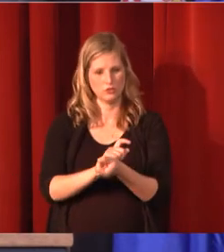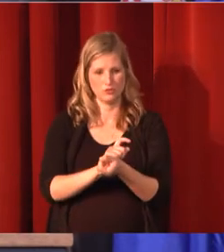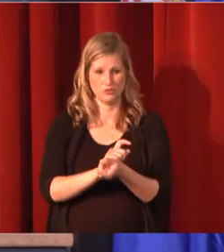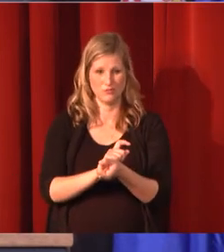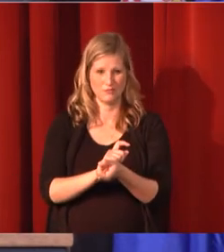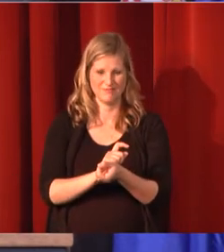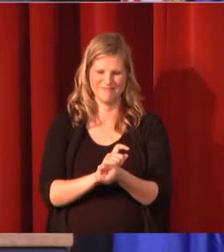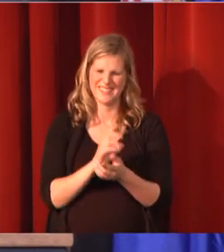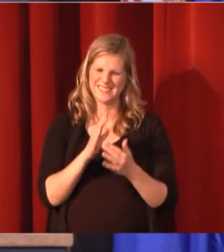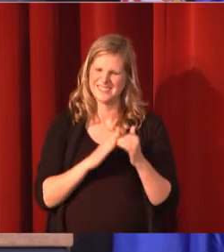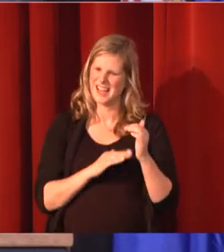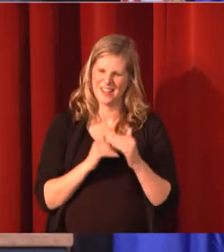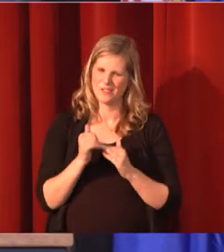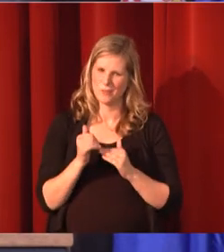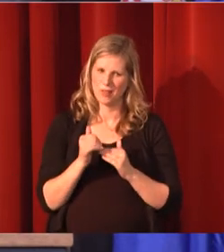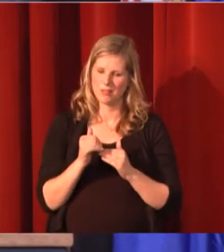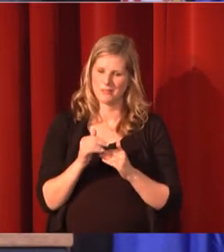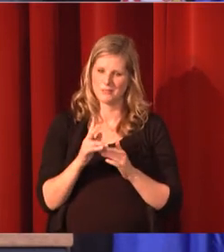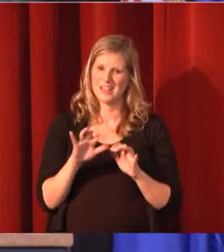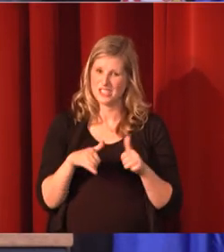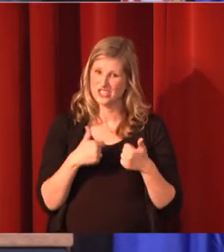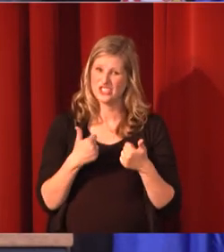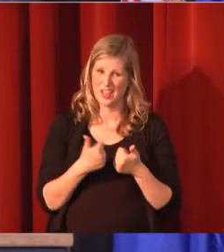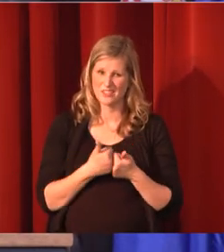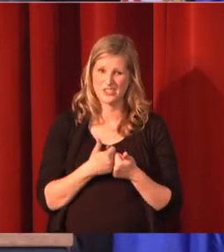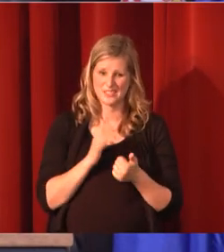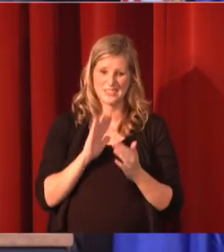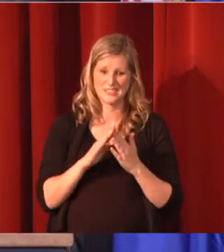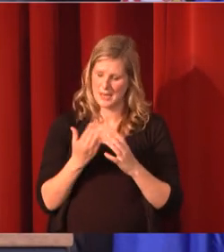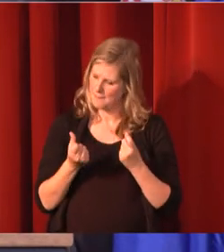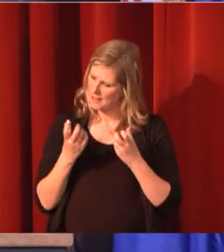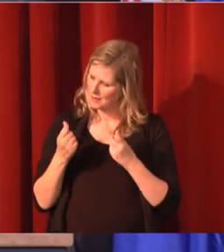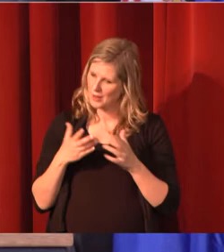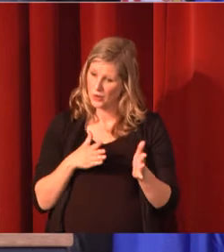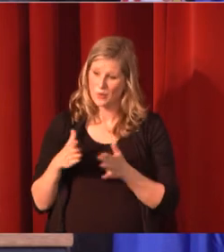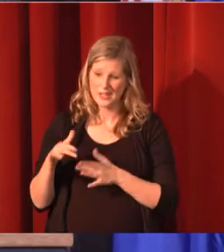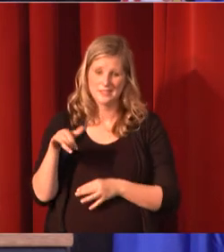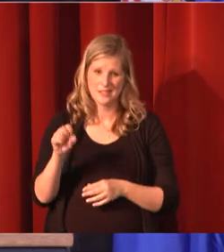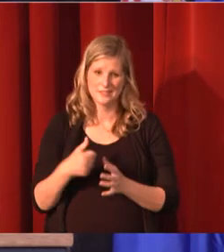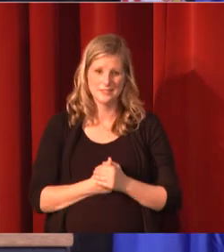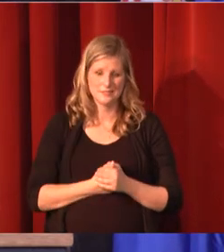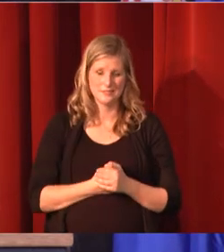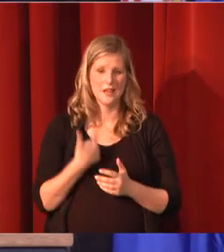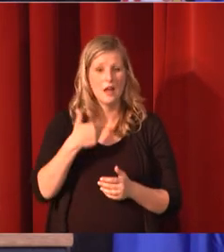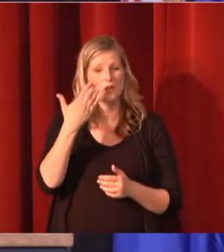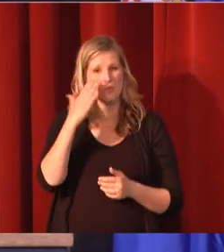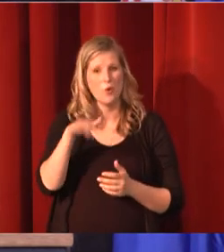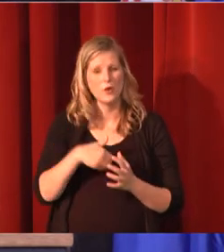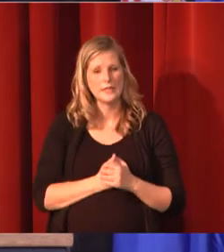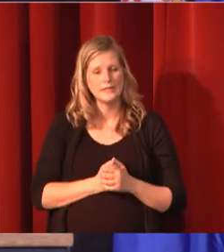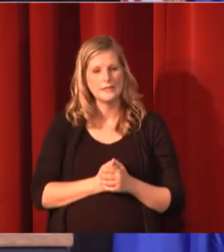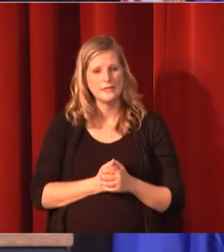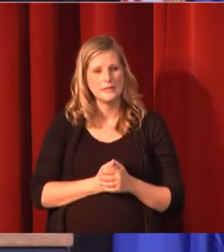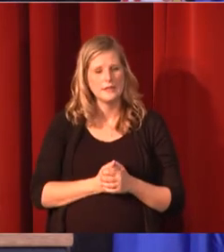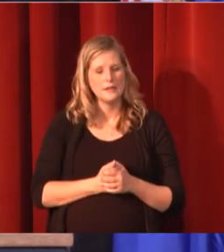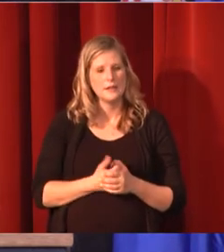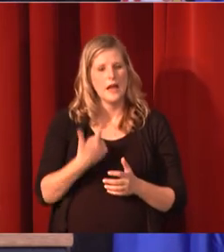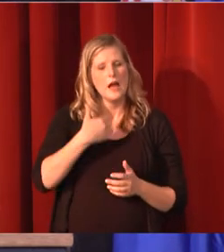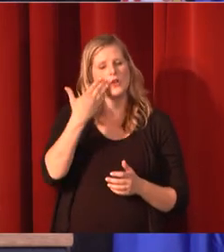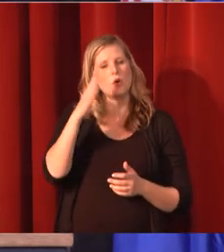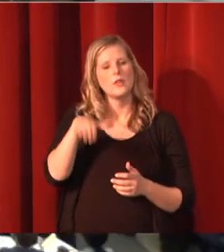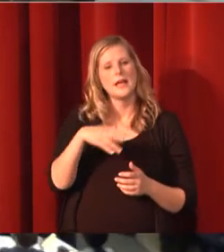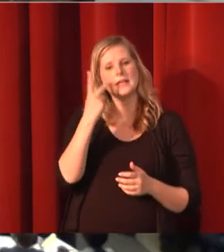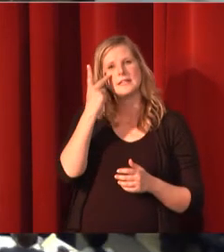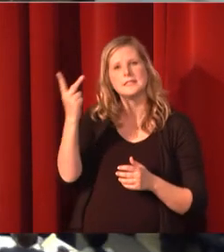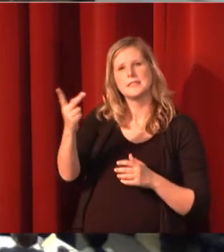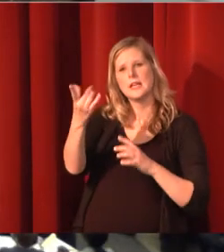us uncomfortable and challenges our city in many ways I also know that seeing change on